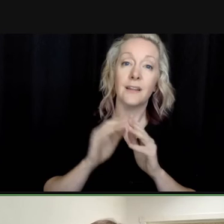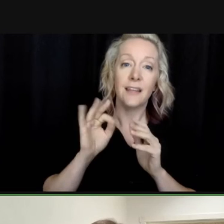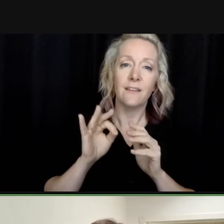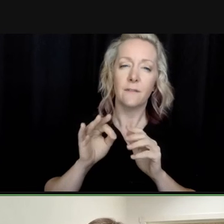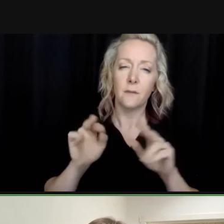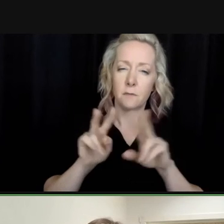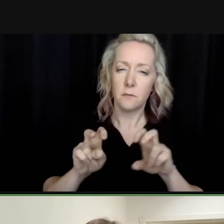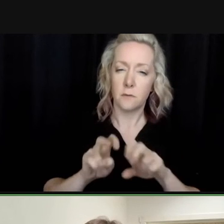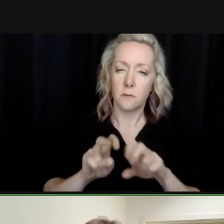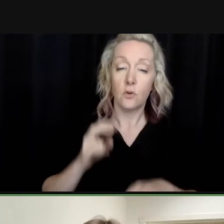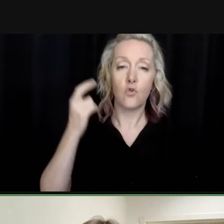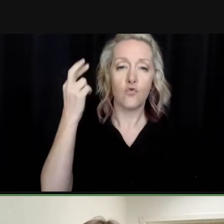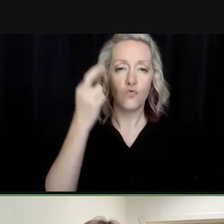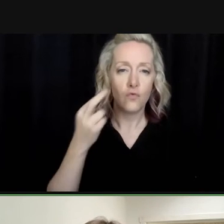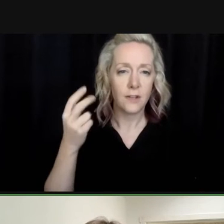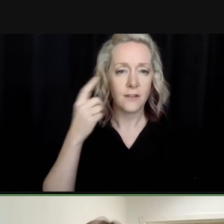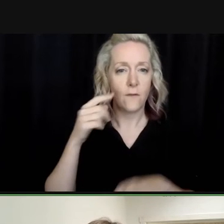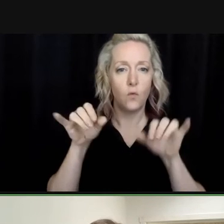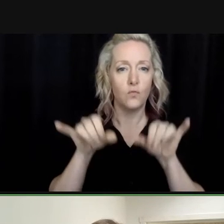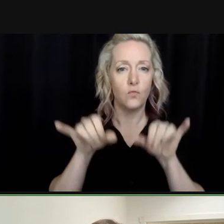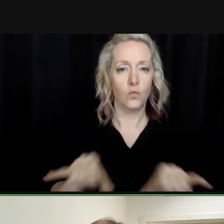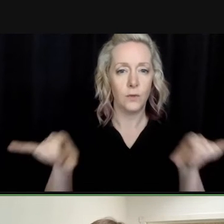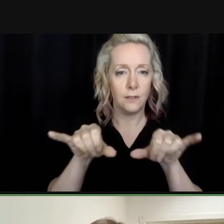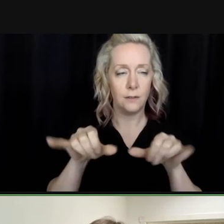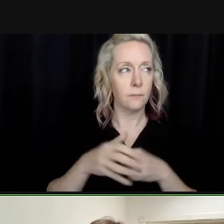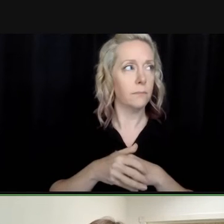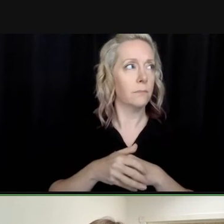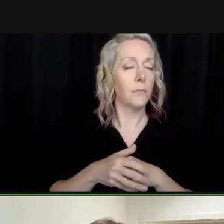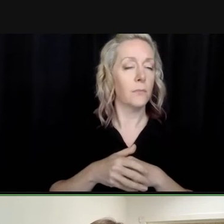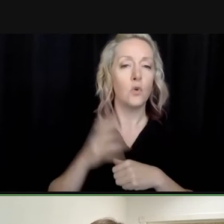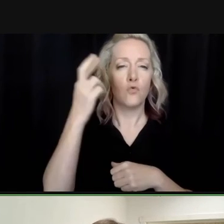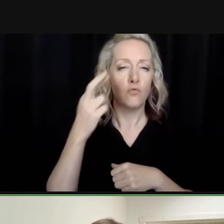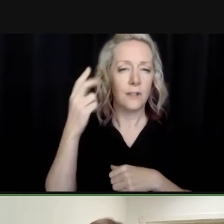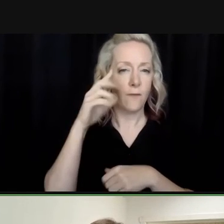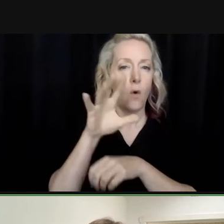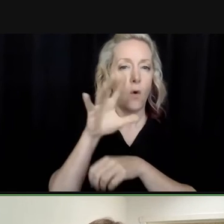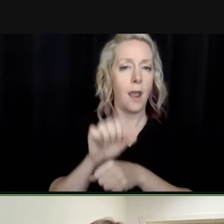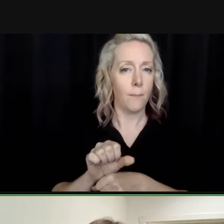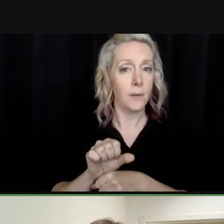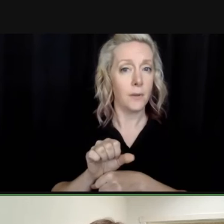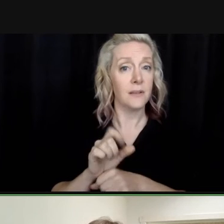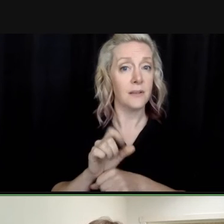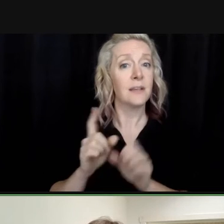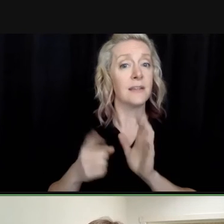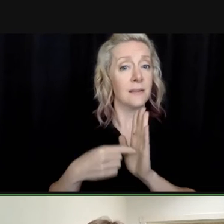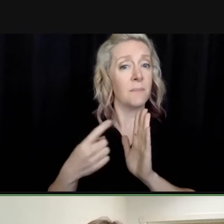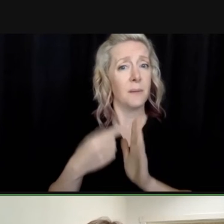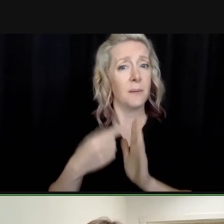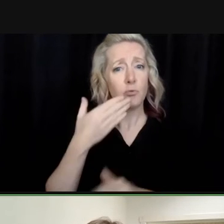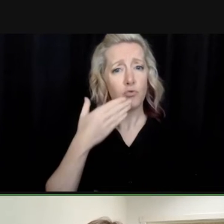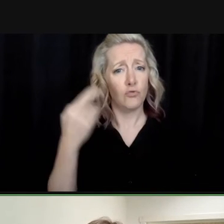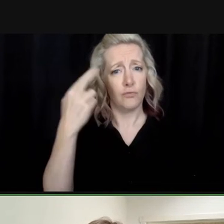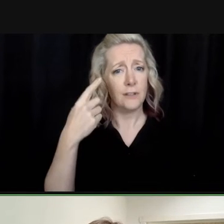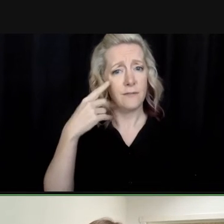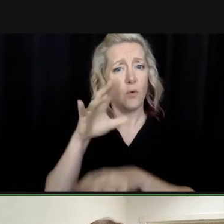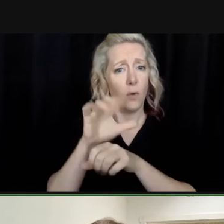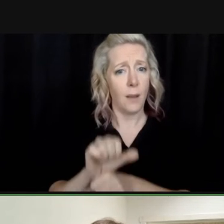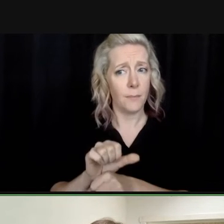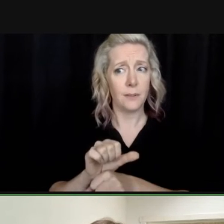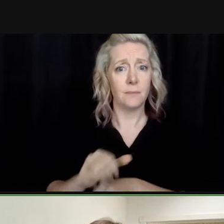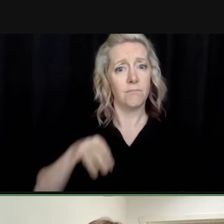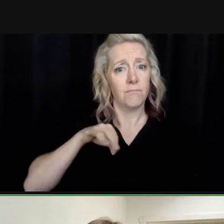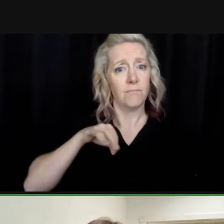syndrome, might have certain routines or might have certain habits, there are really probably very good reasons for it.